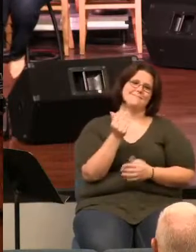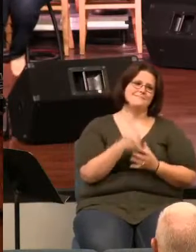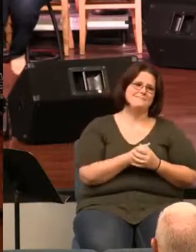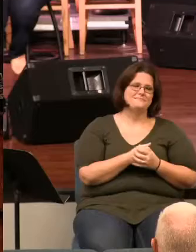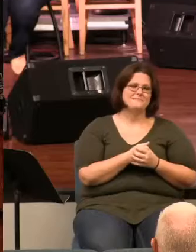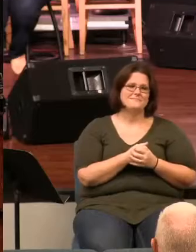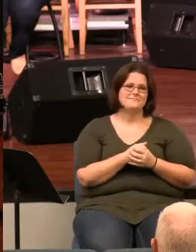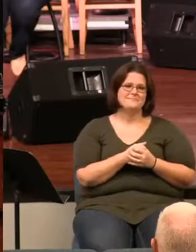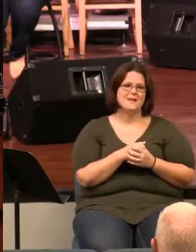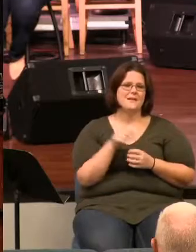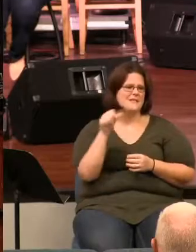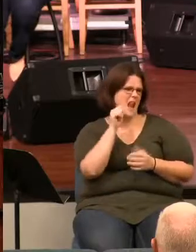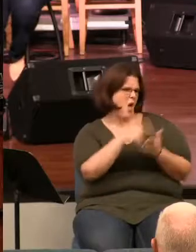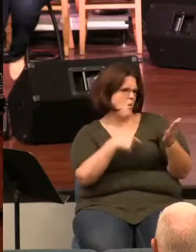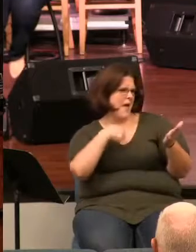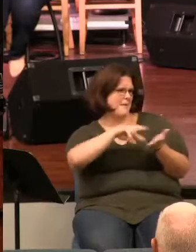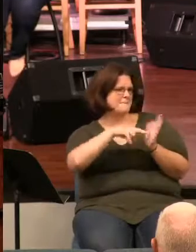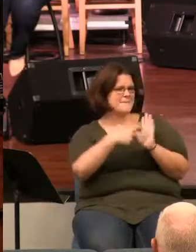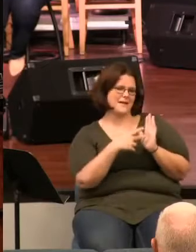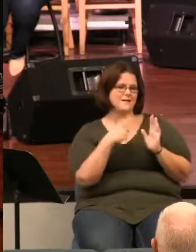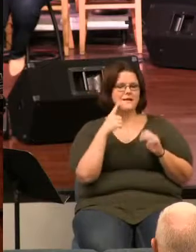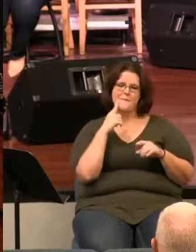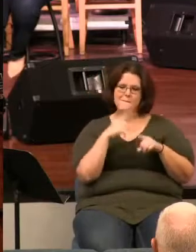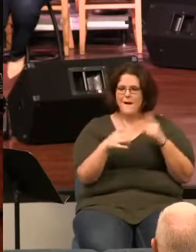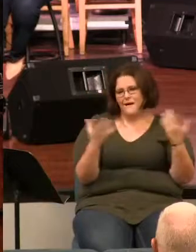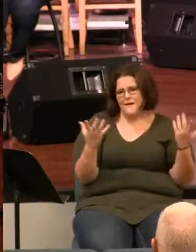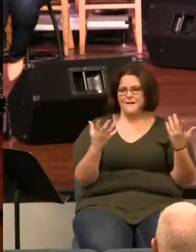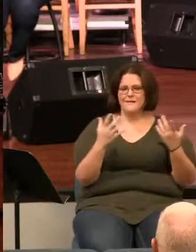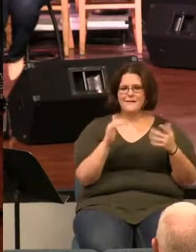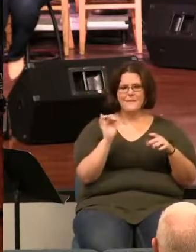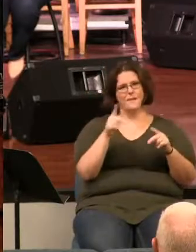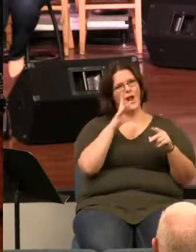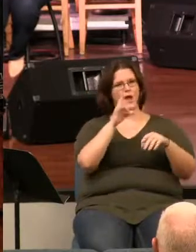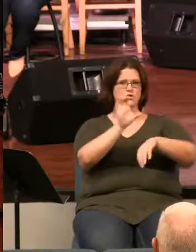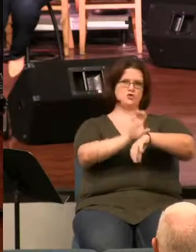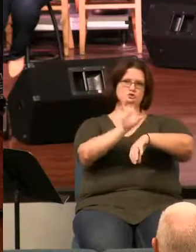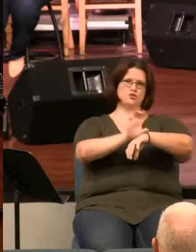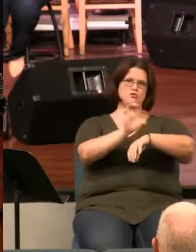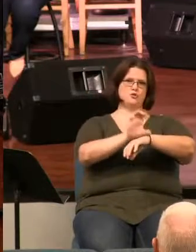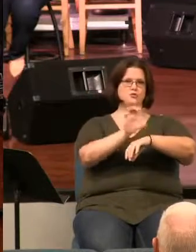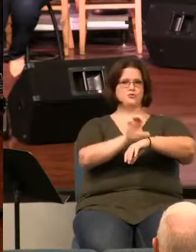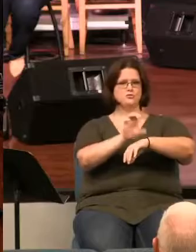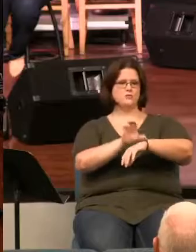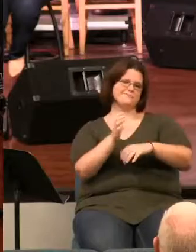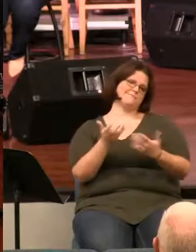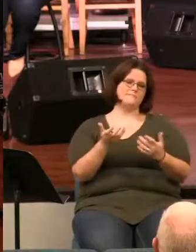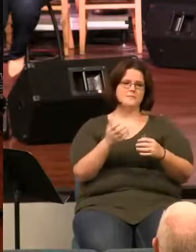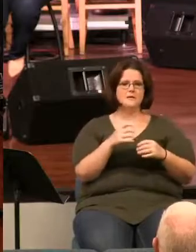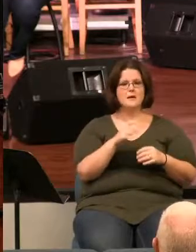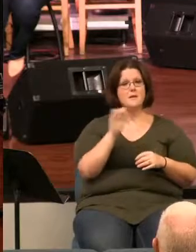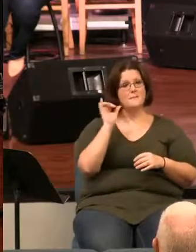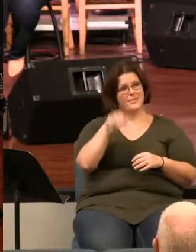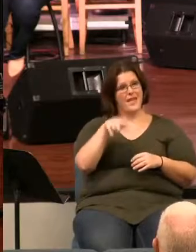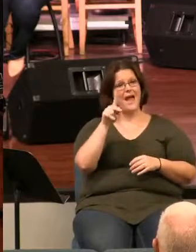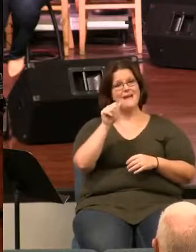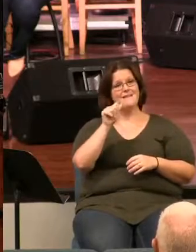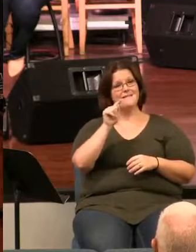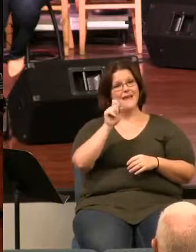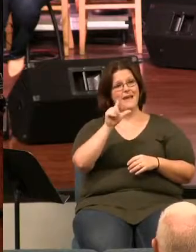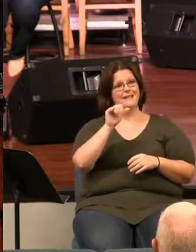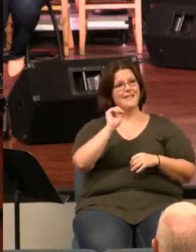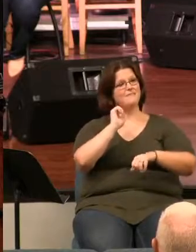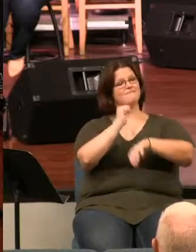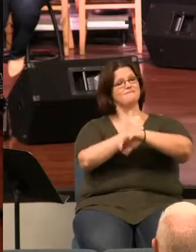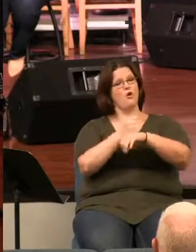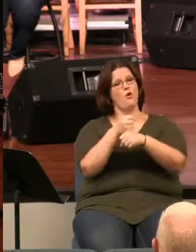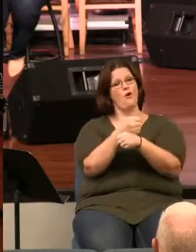That's not what I was talking about. Okay, but here's what Caitlin's doing because of that. She's doing a coffee shop.